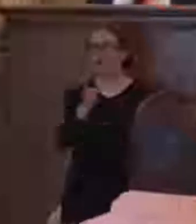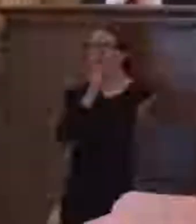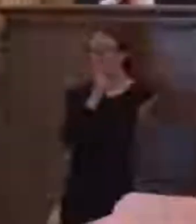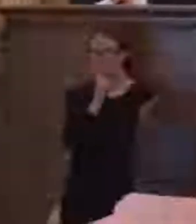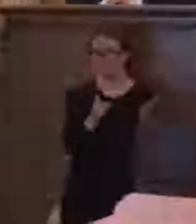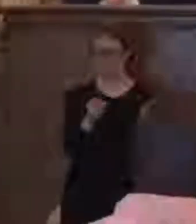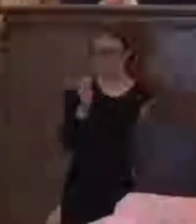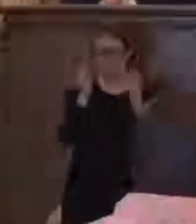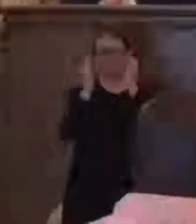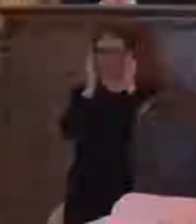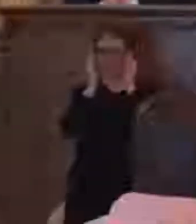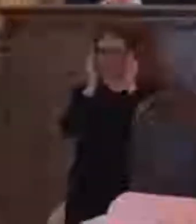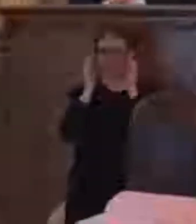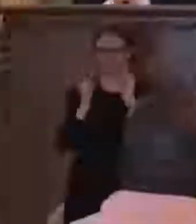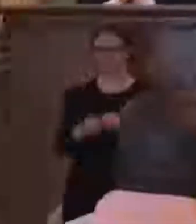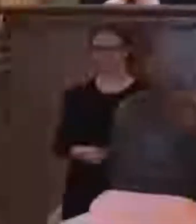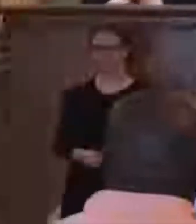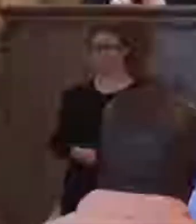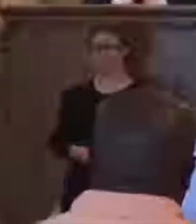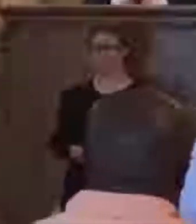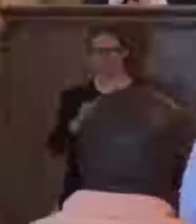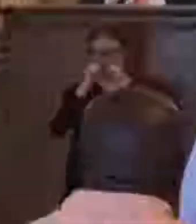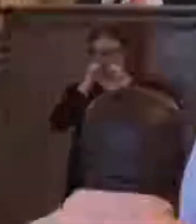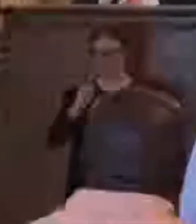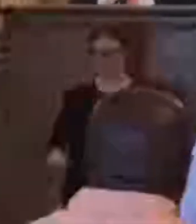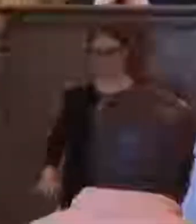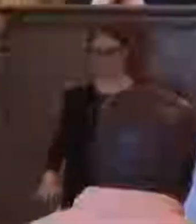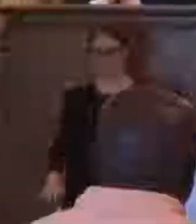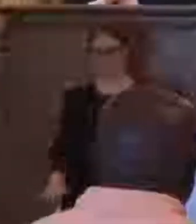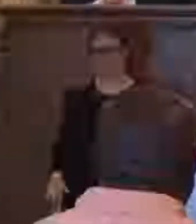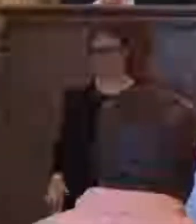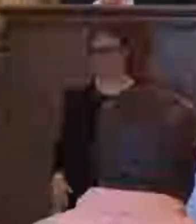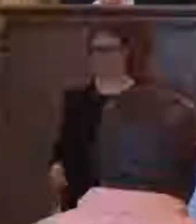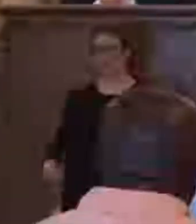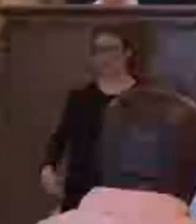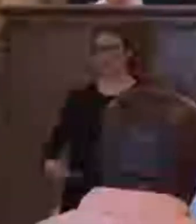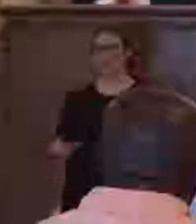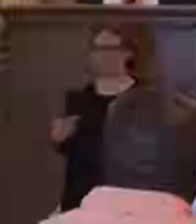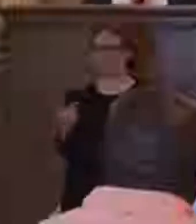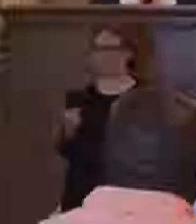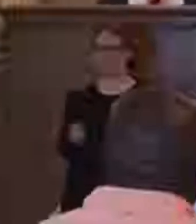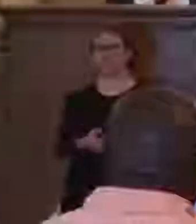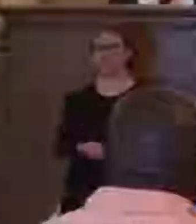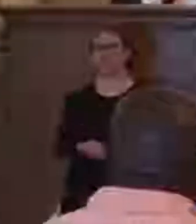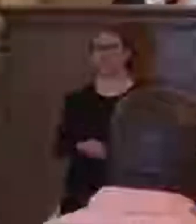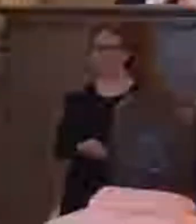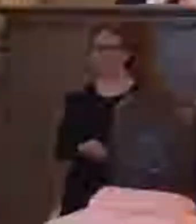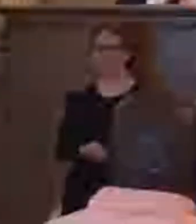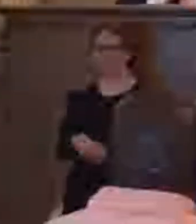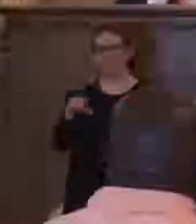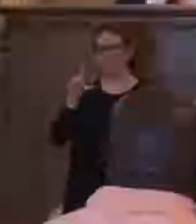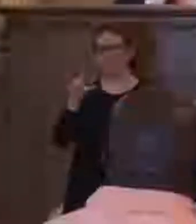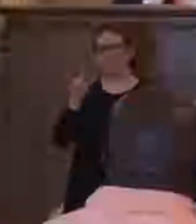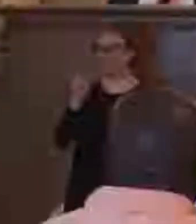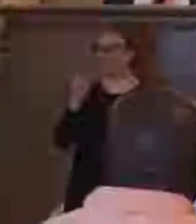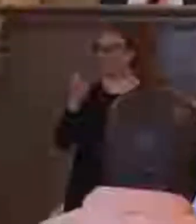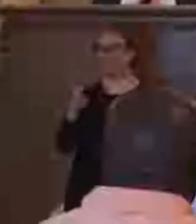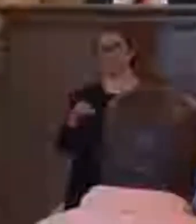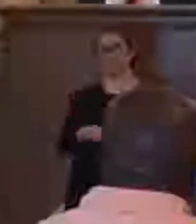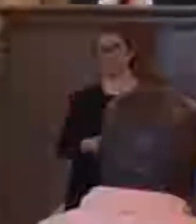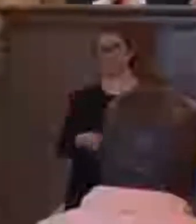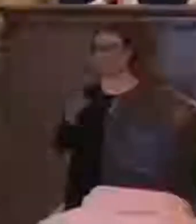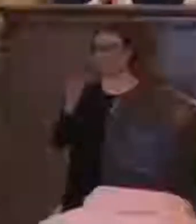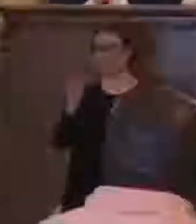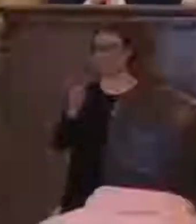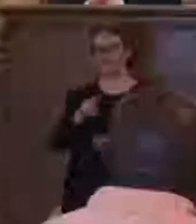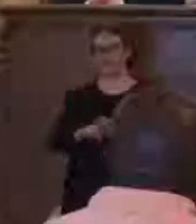truth. Amen. That's such a blessing. It's a blessing to have them in our lives. Amen. Luke chapter 18, starting